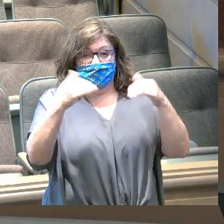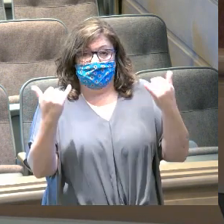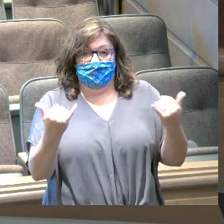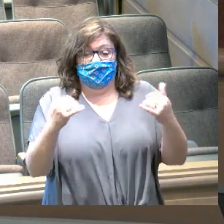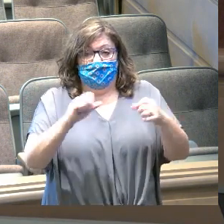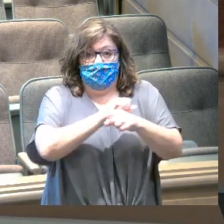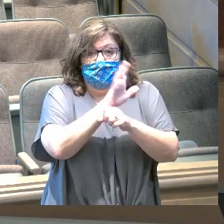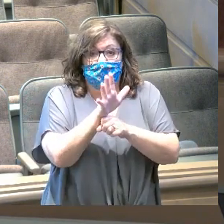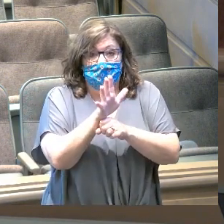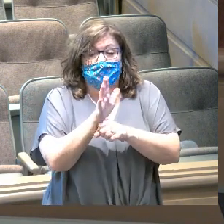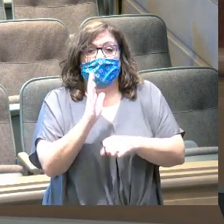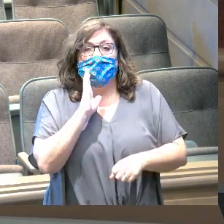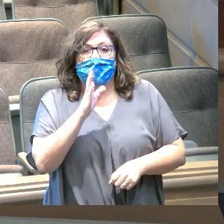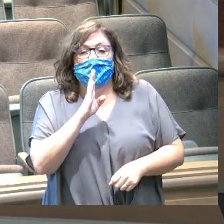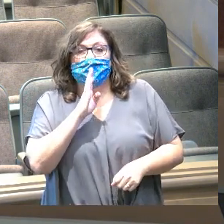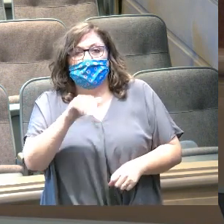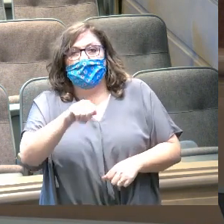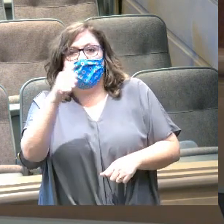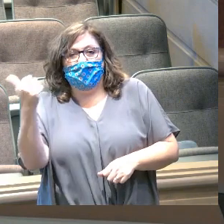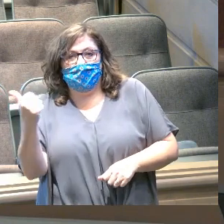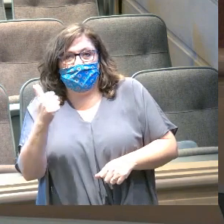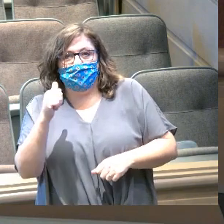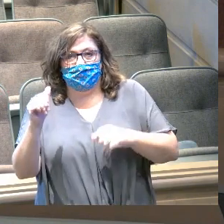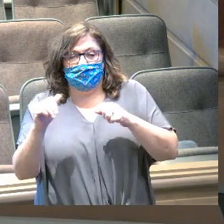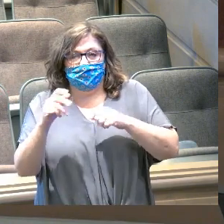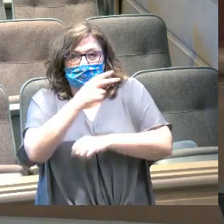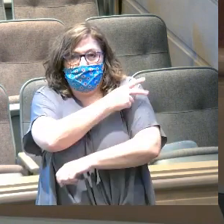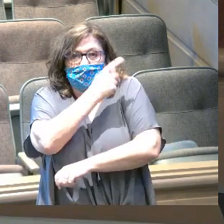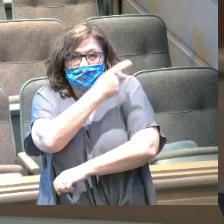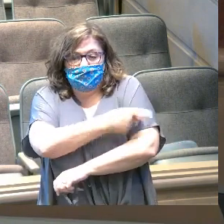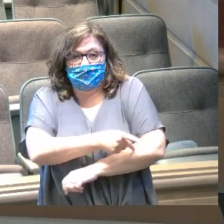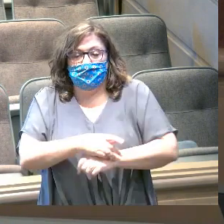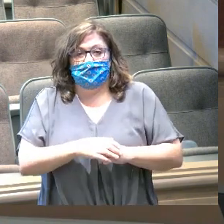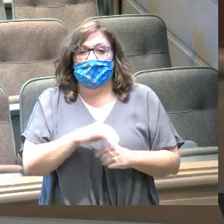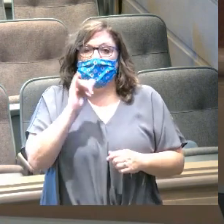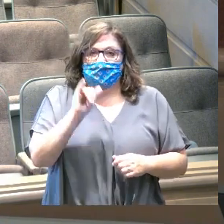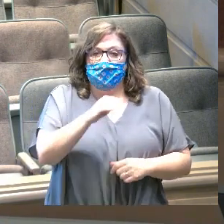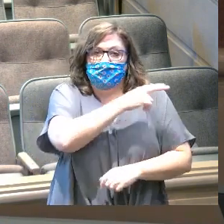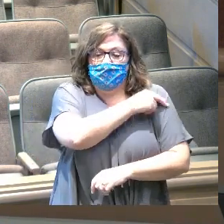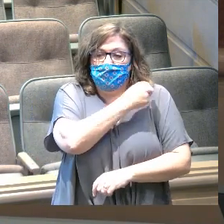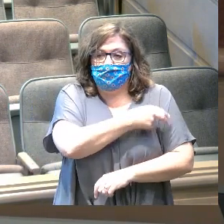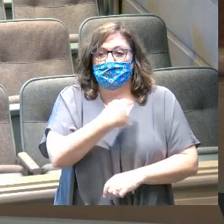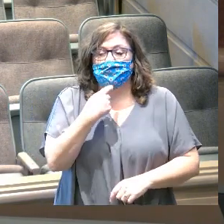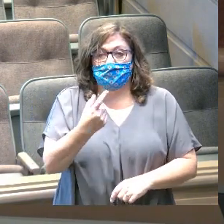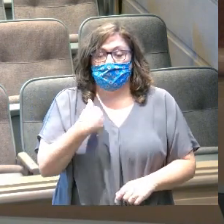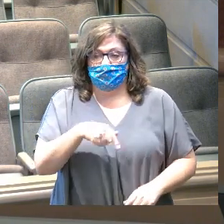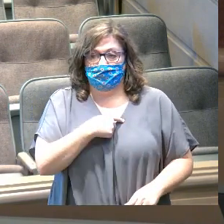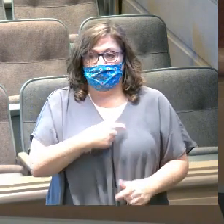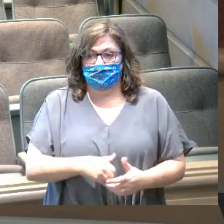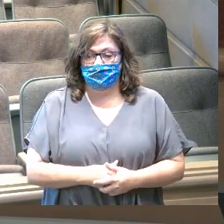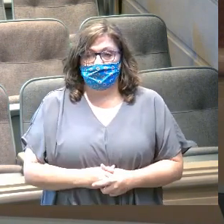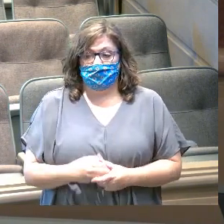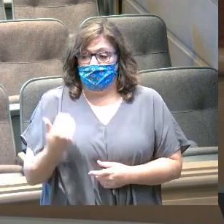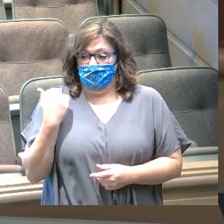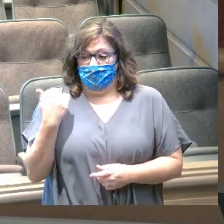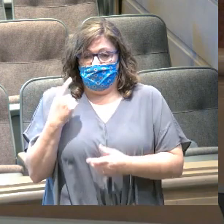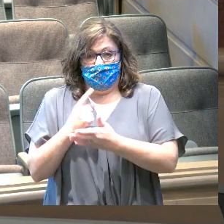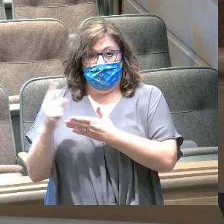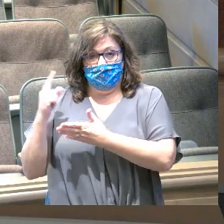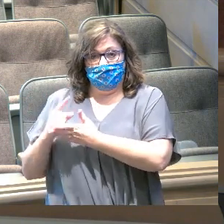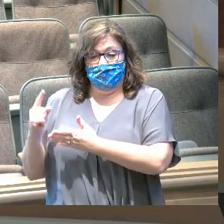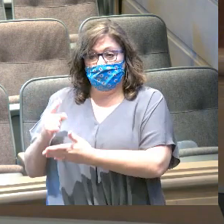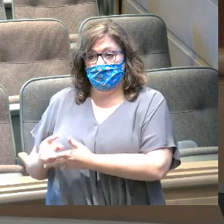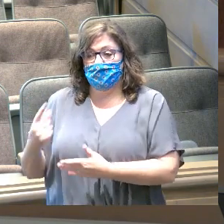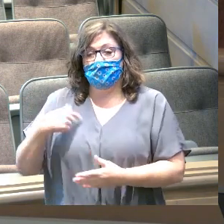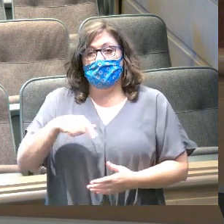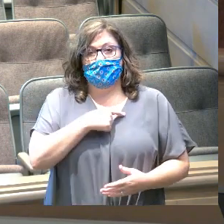other patients. We know this from what the staff at Phoebe has told us. In recent weeks, there has been